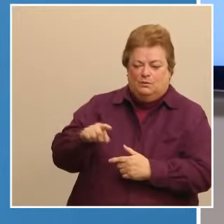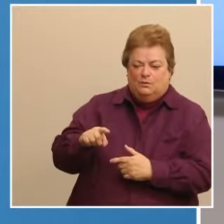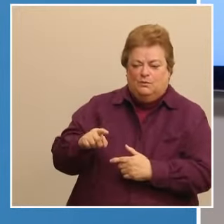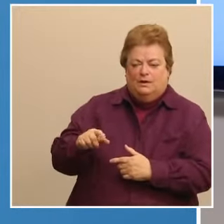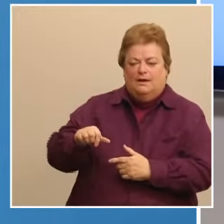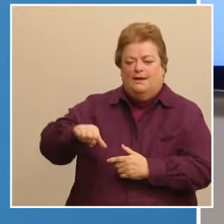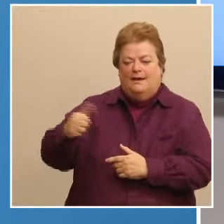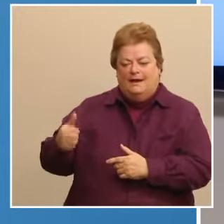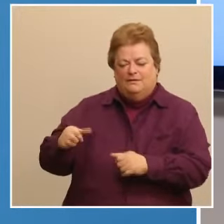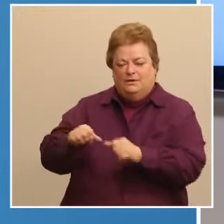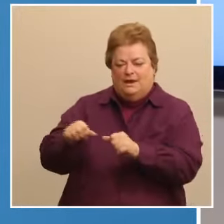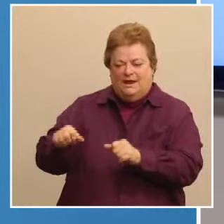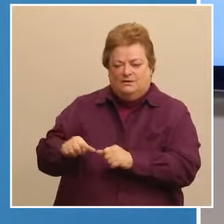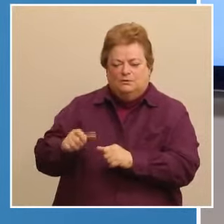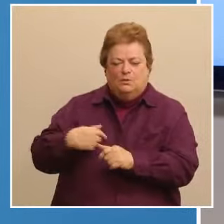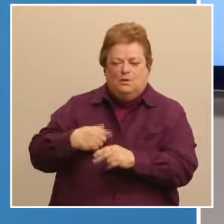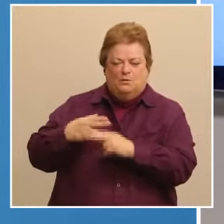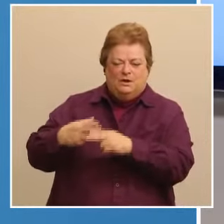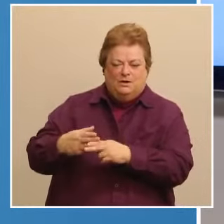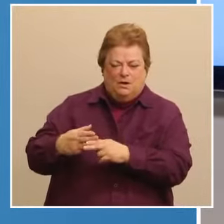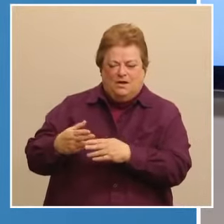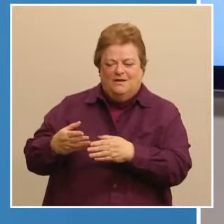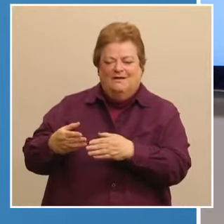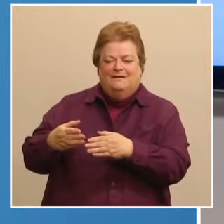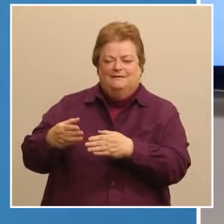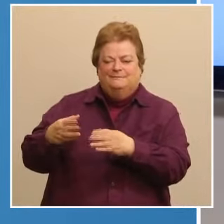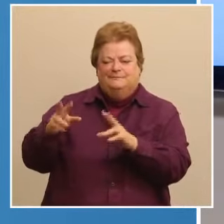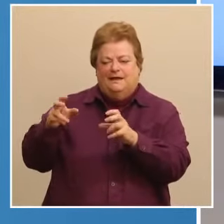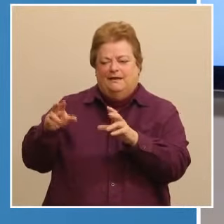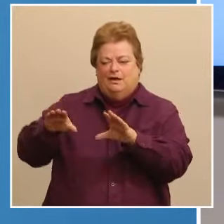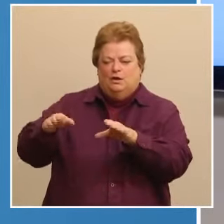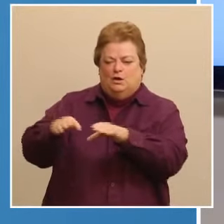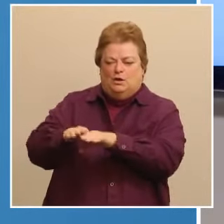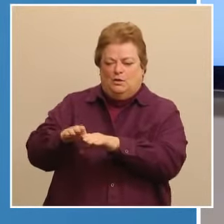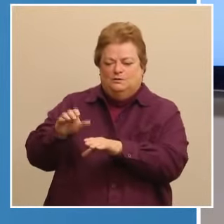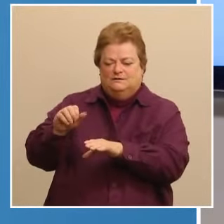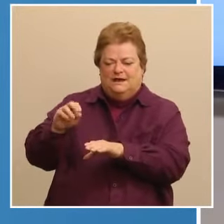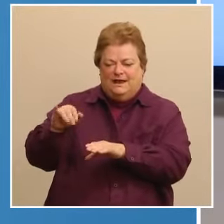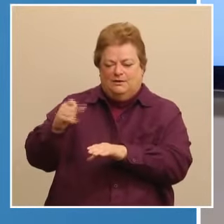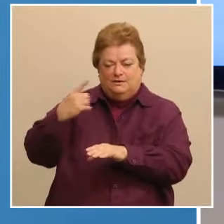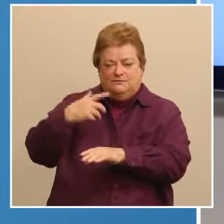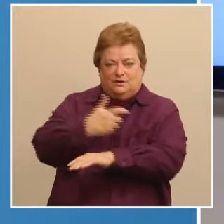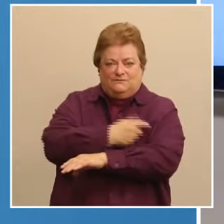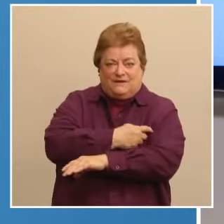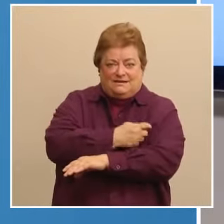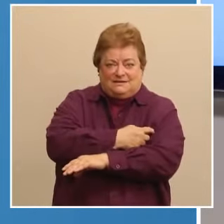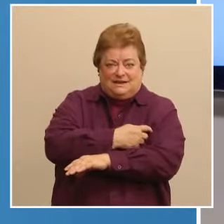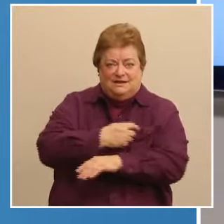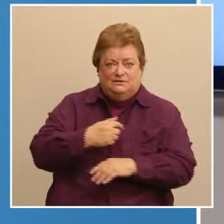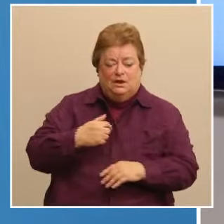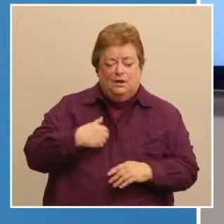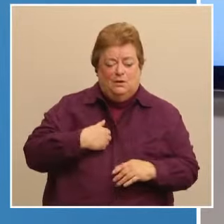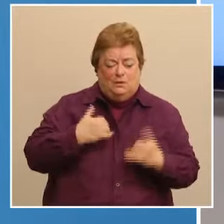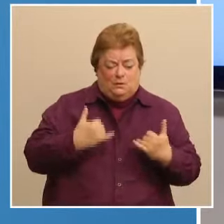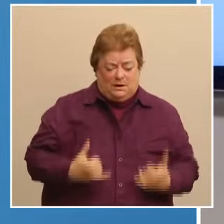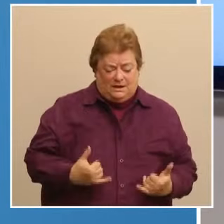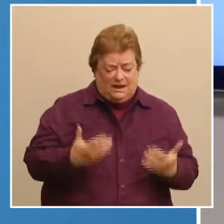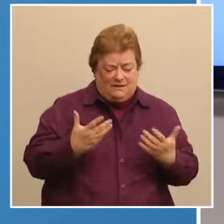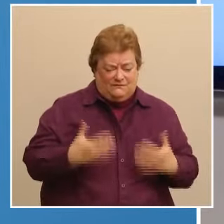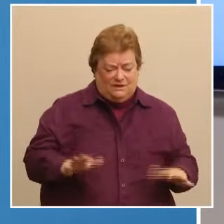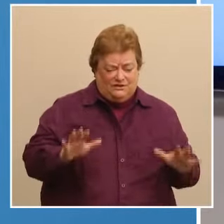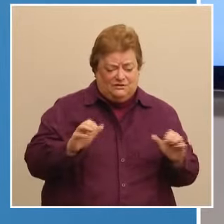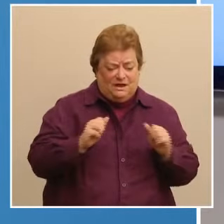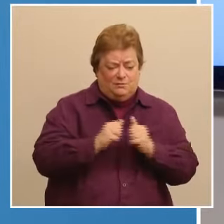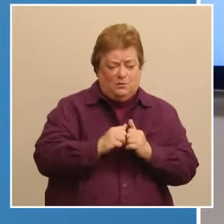closed areas, or we call them like closed pods, and for vaccination. So we're just finishing up